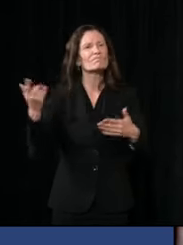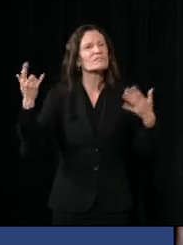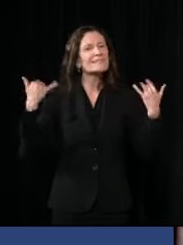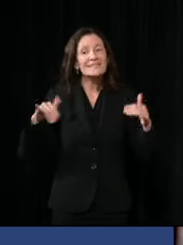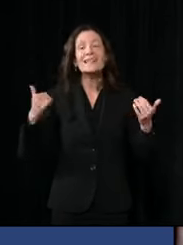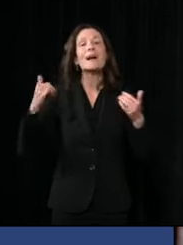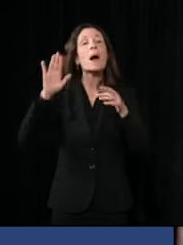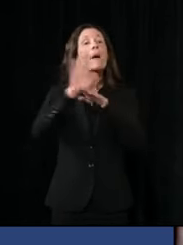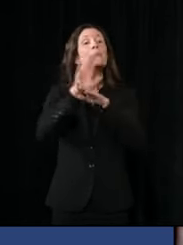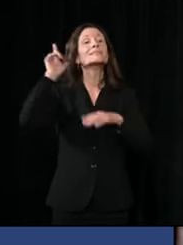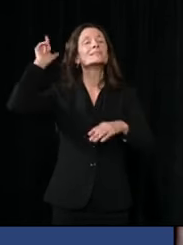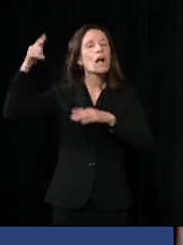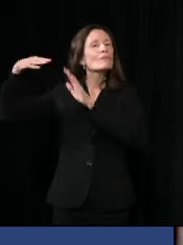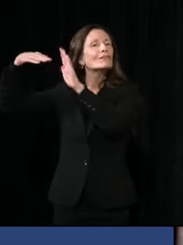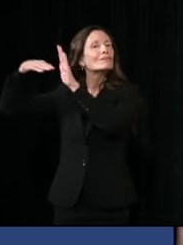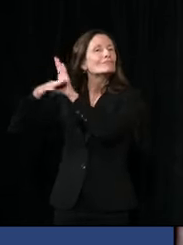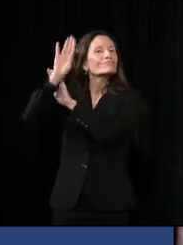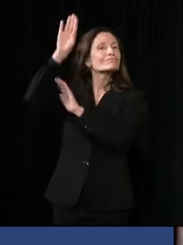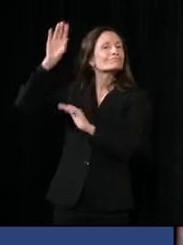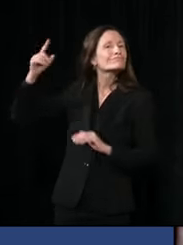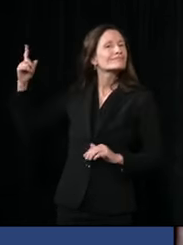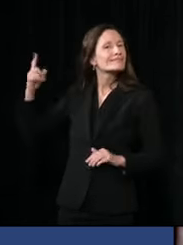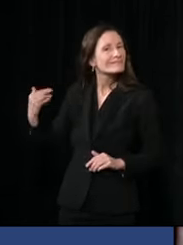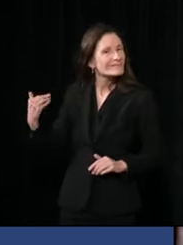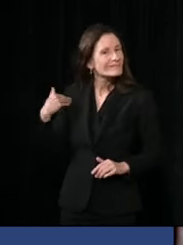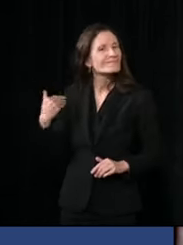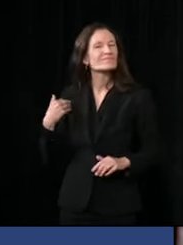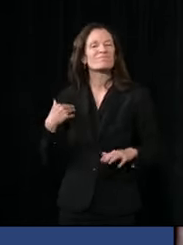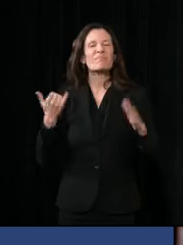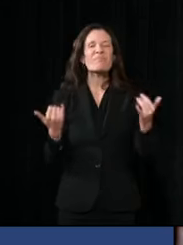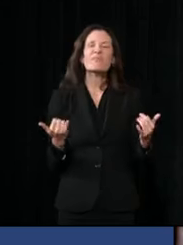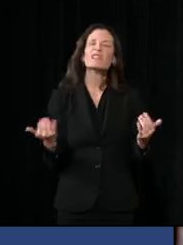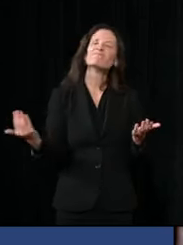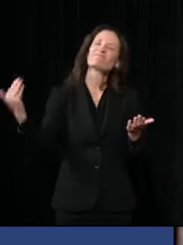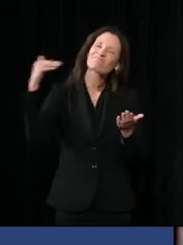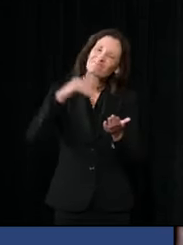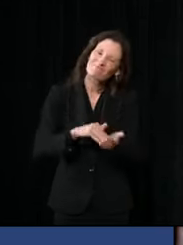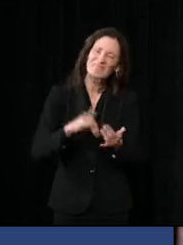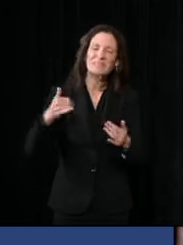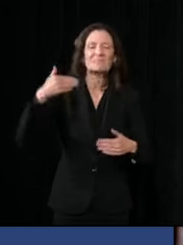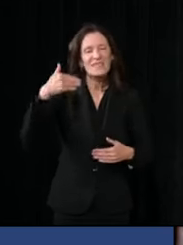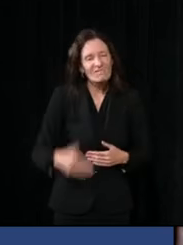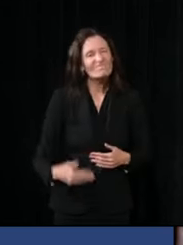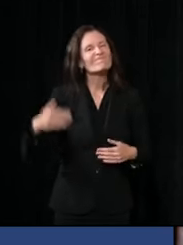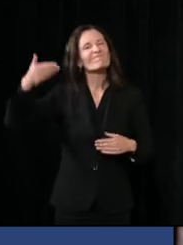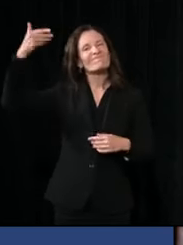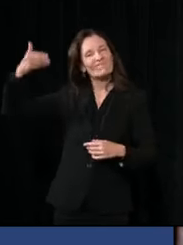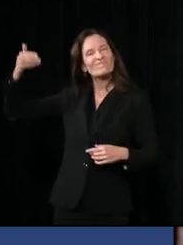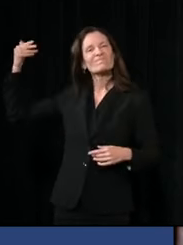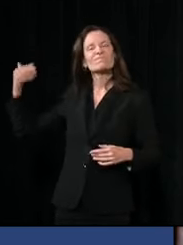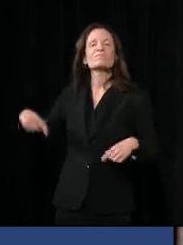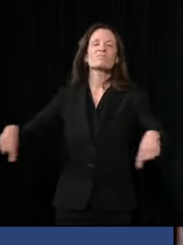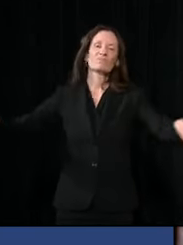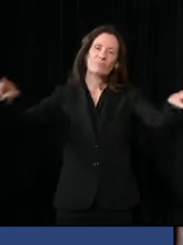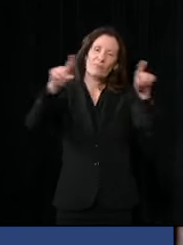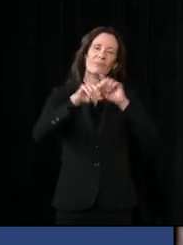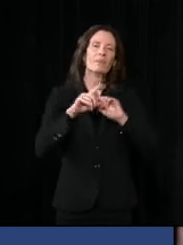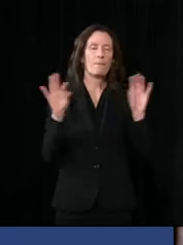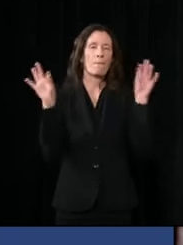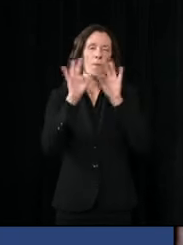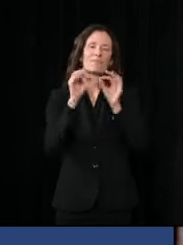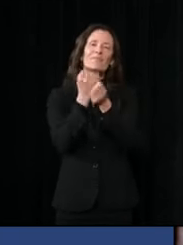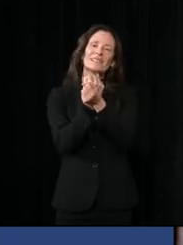safe, and then let's lead. Let's build. Let's change the world around us. Thank you,